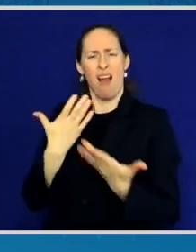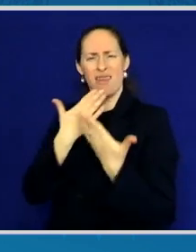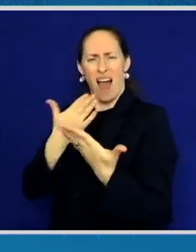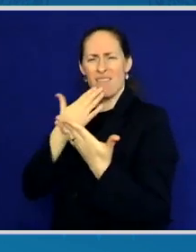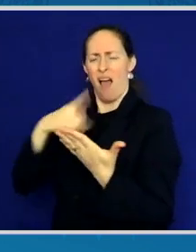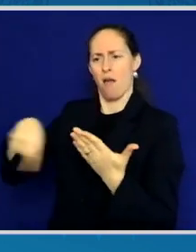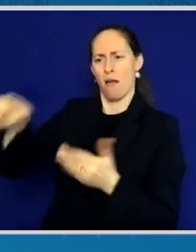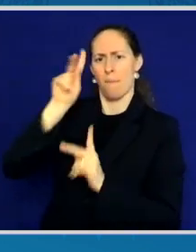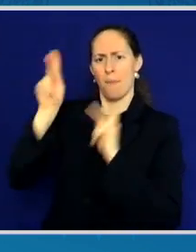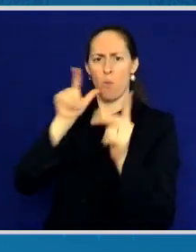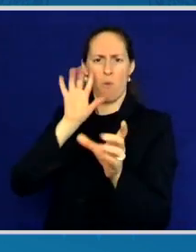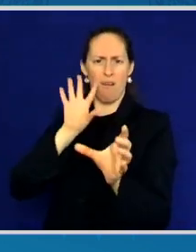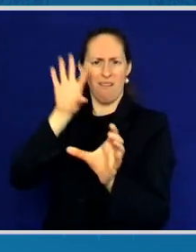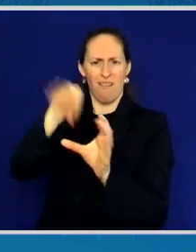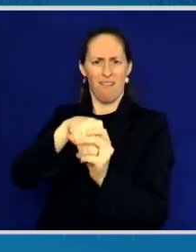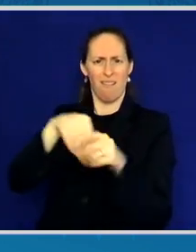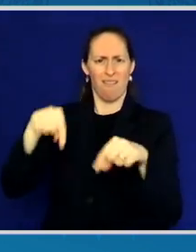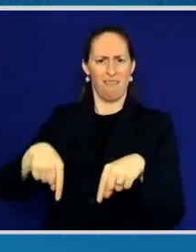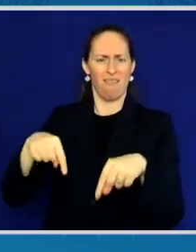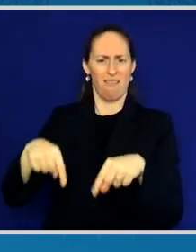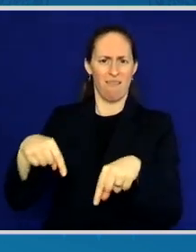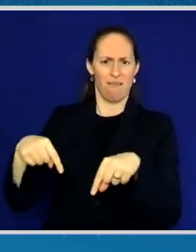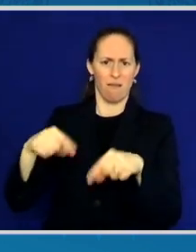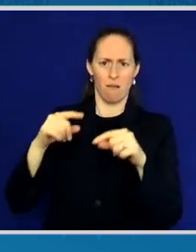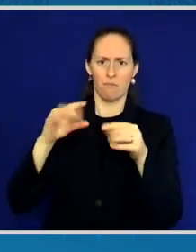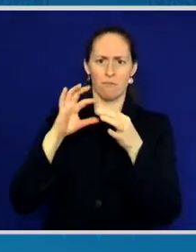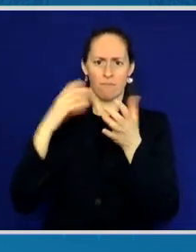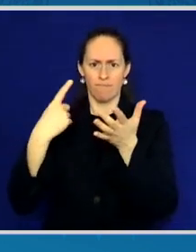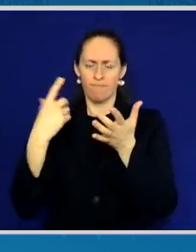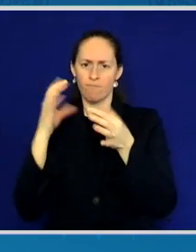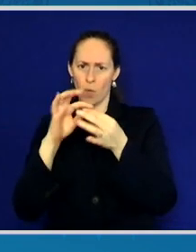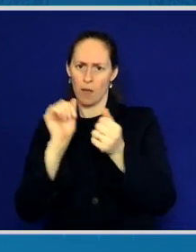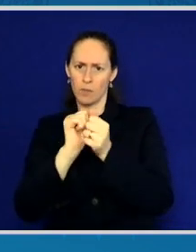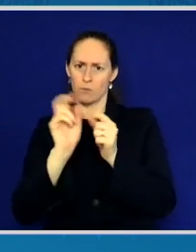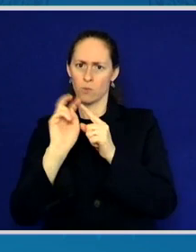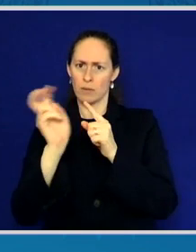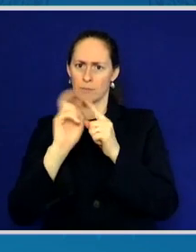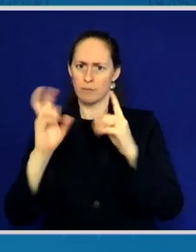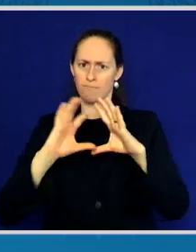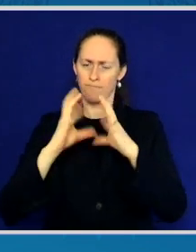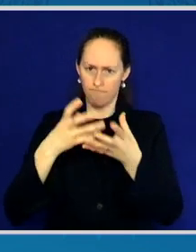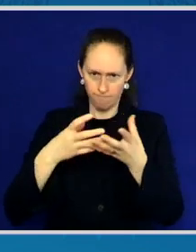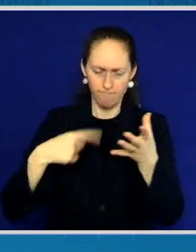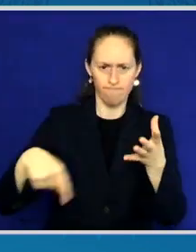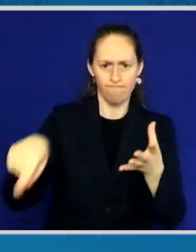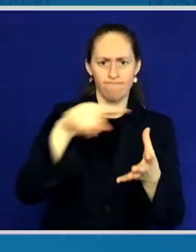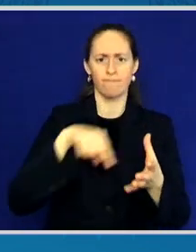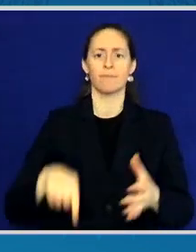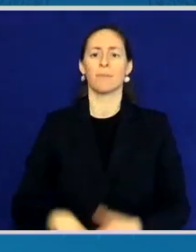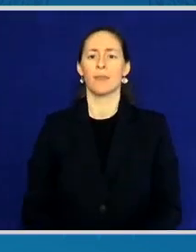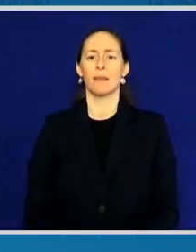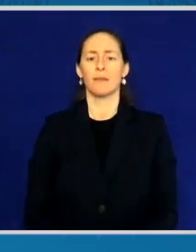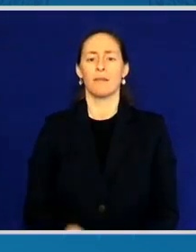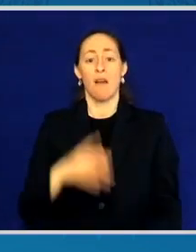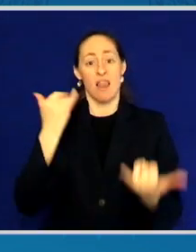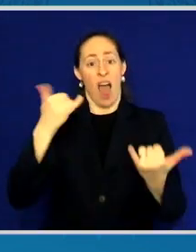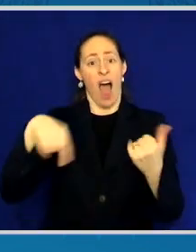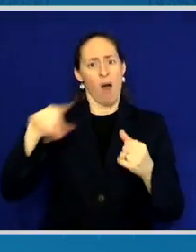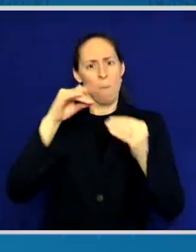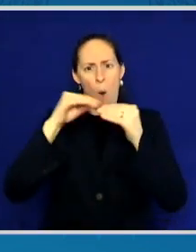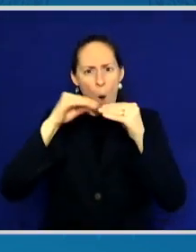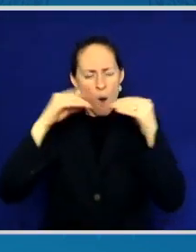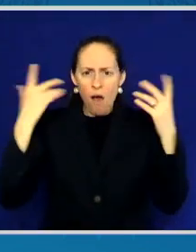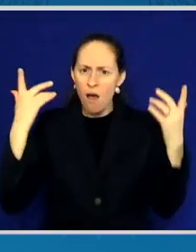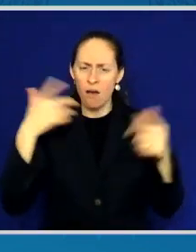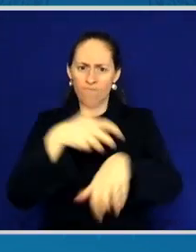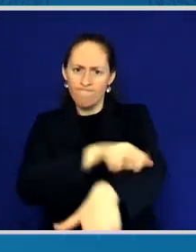unlike in many ways more than any chamber in the country. So thank you for doing that. And the chamber's